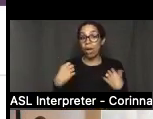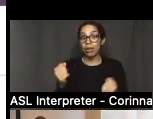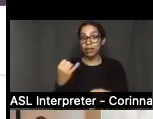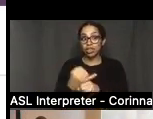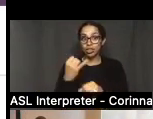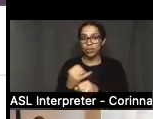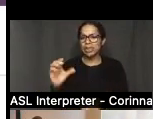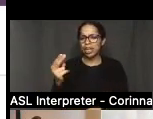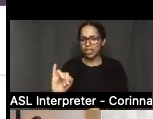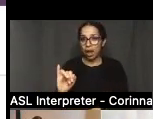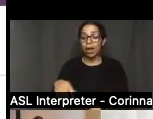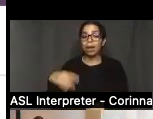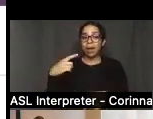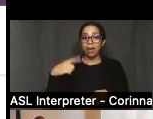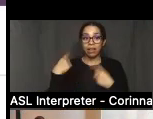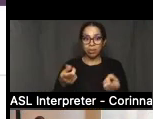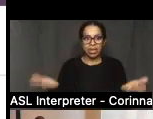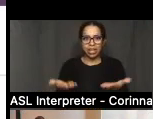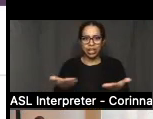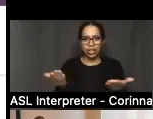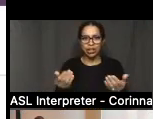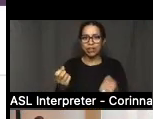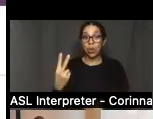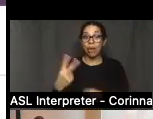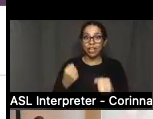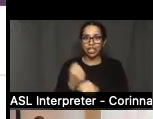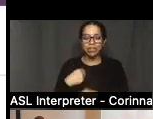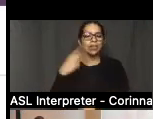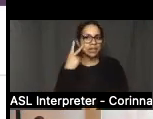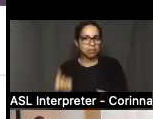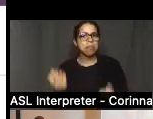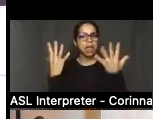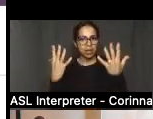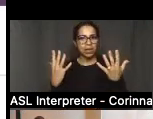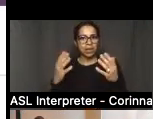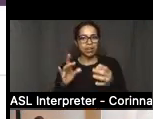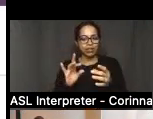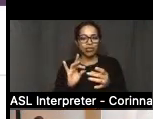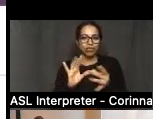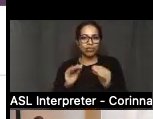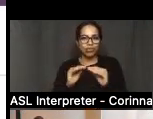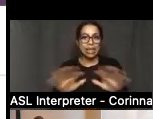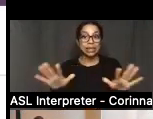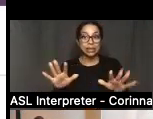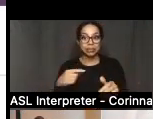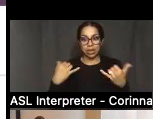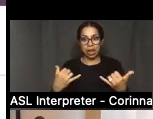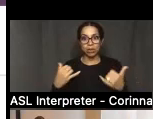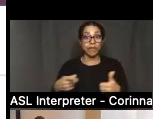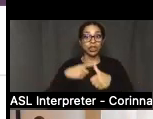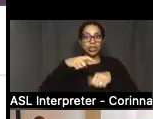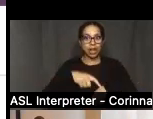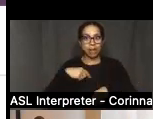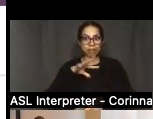lot of CHAZ releases, but this is the first time I've had the privilege of being part of a CHAZ release as the president